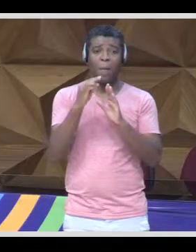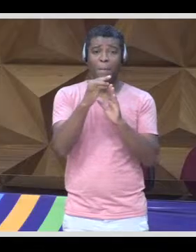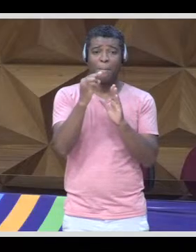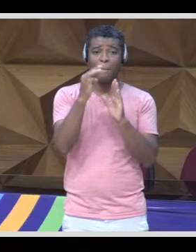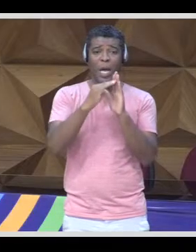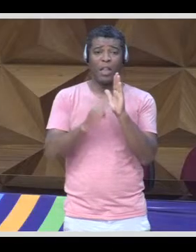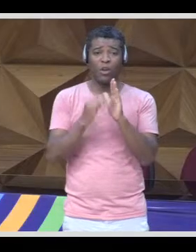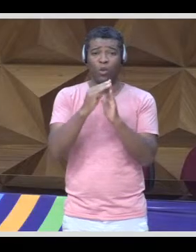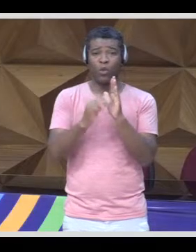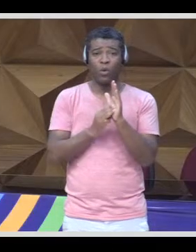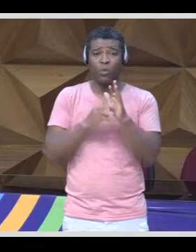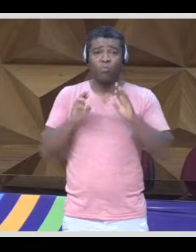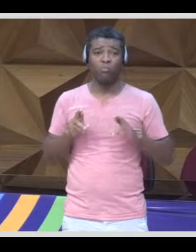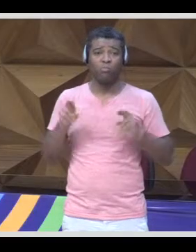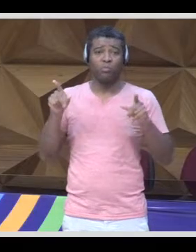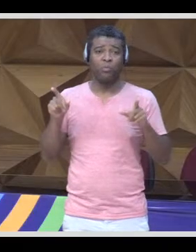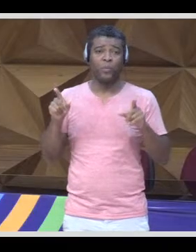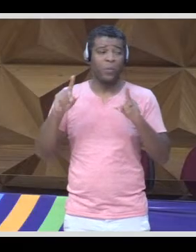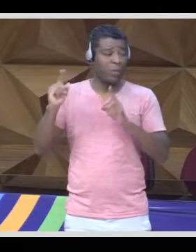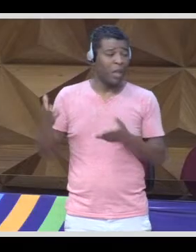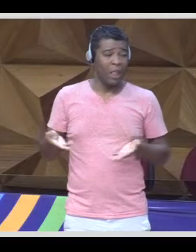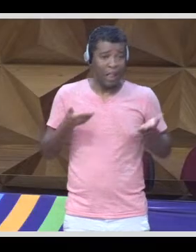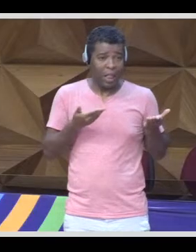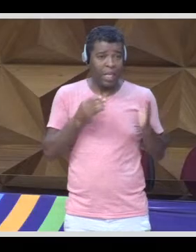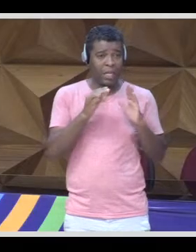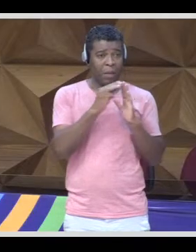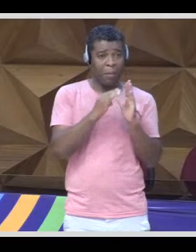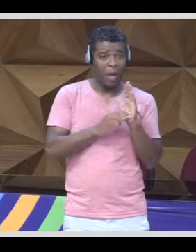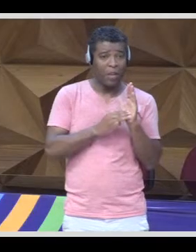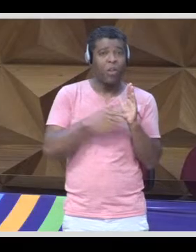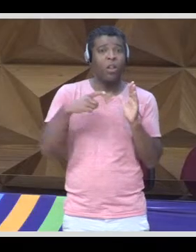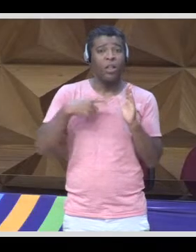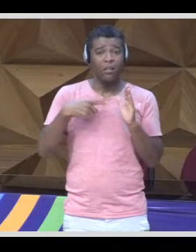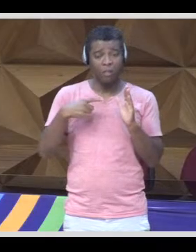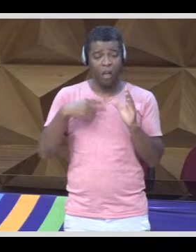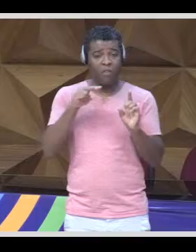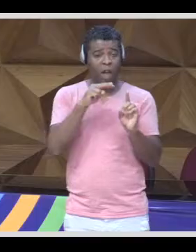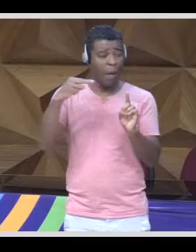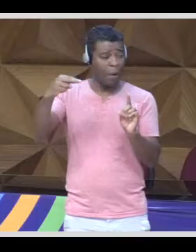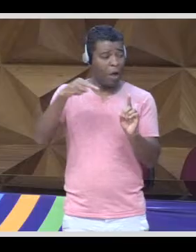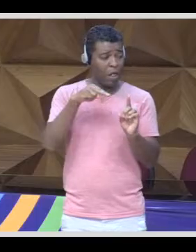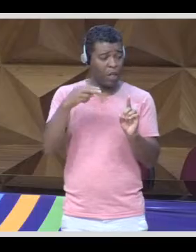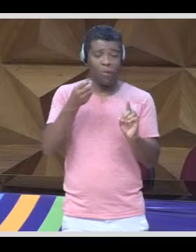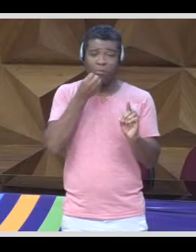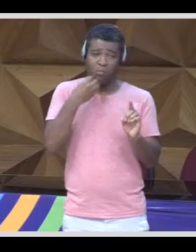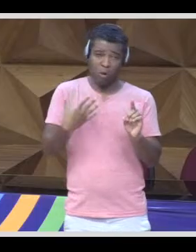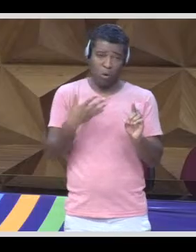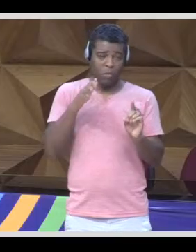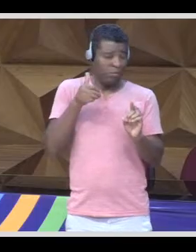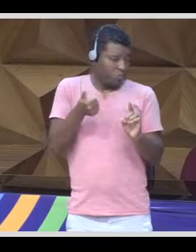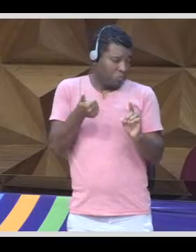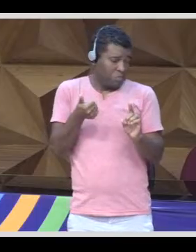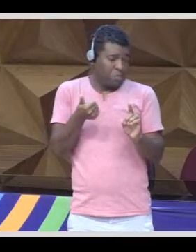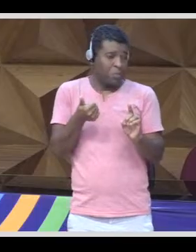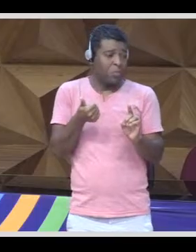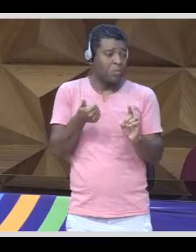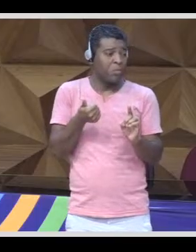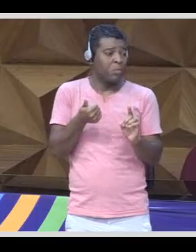good approach was something called disparity filter. The idea of the disparity filter is the